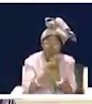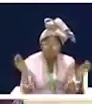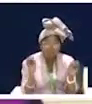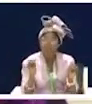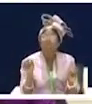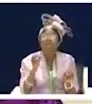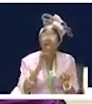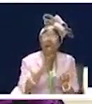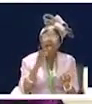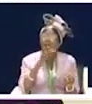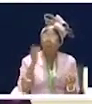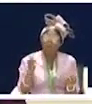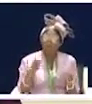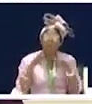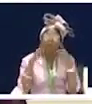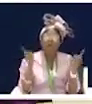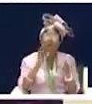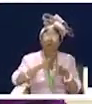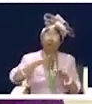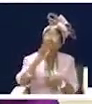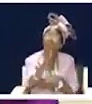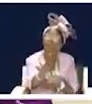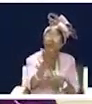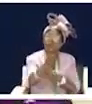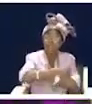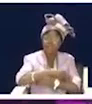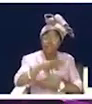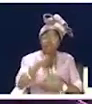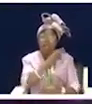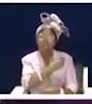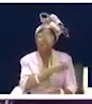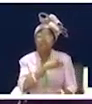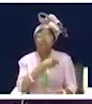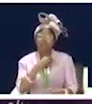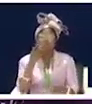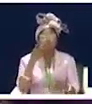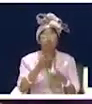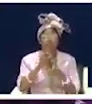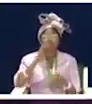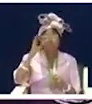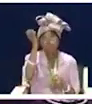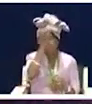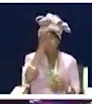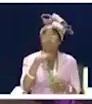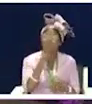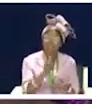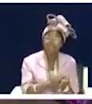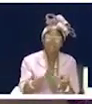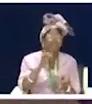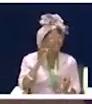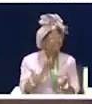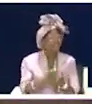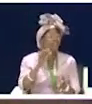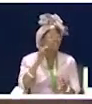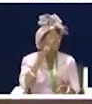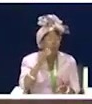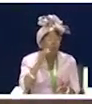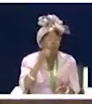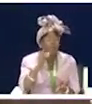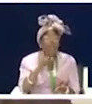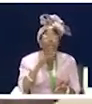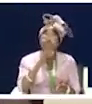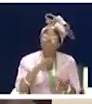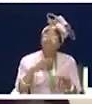I was crying. On the third day, and the doctor at the ICU center called me, said, your girl is now, this case is now